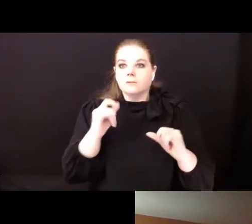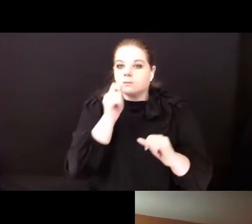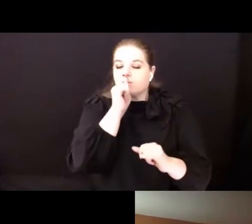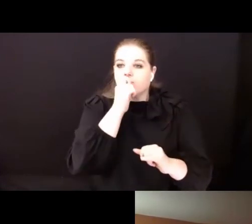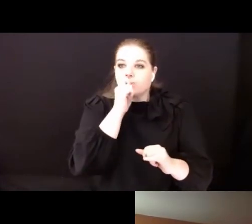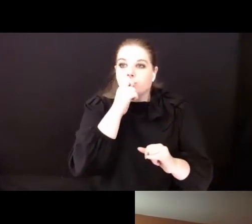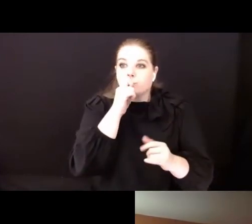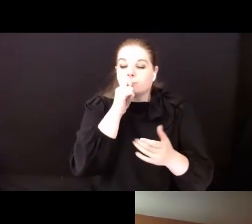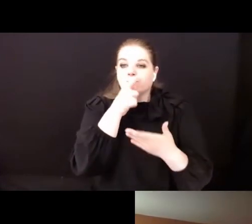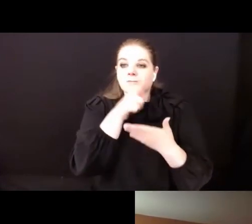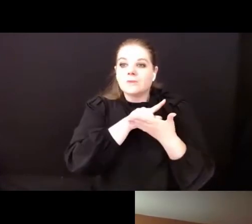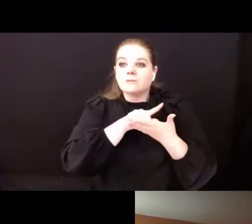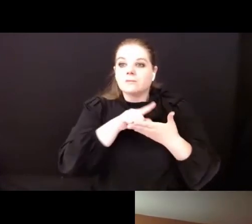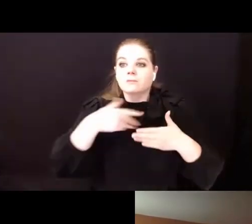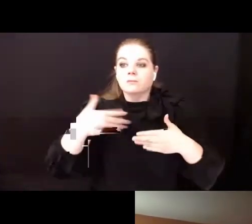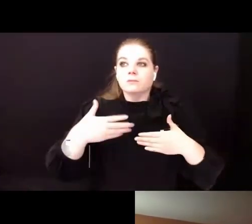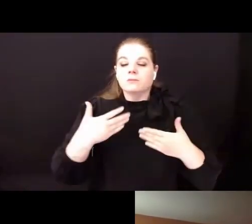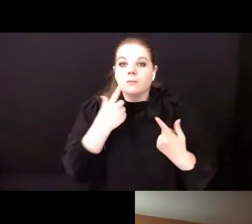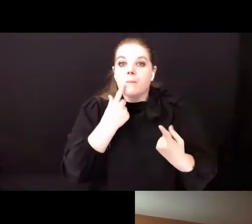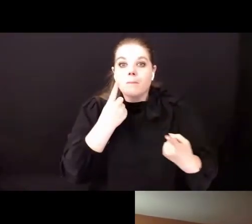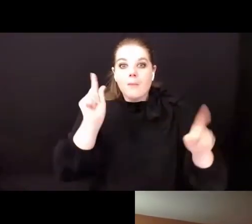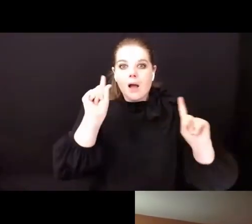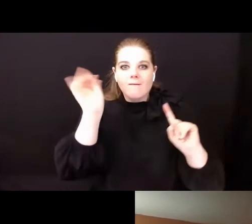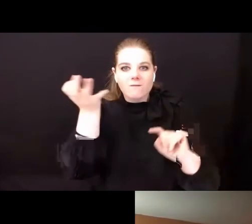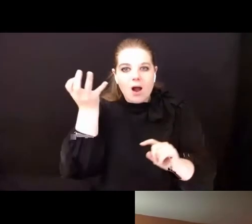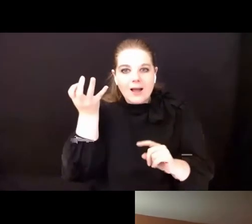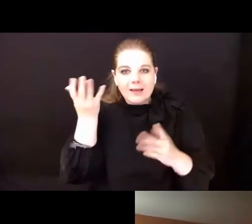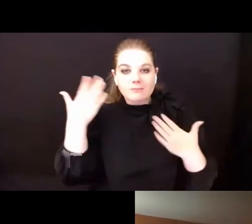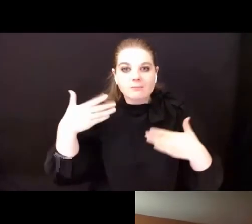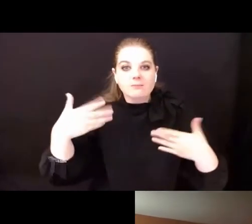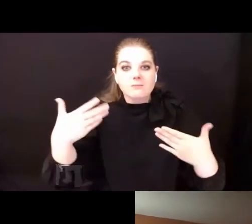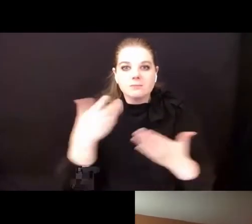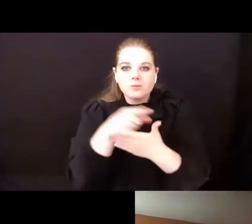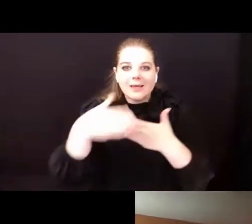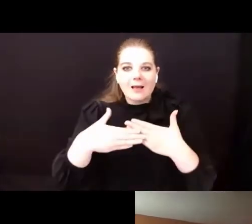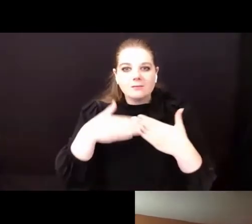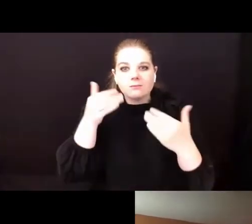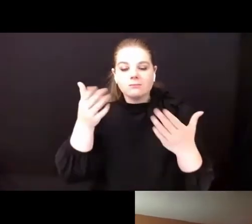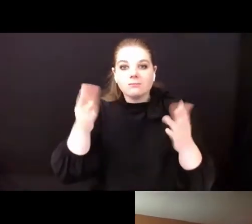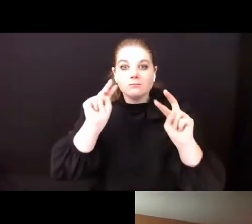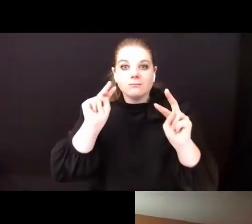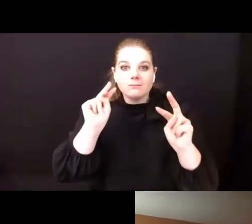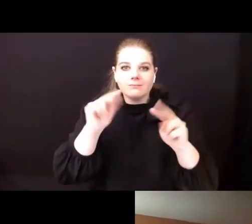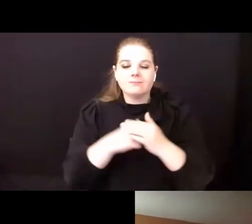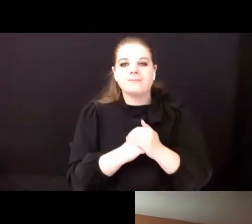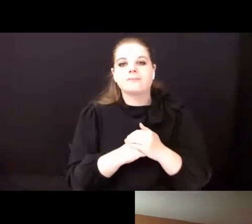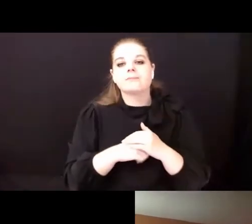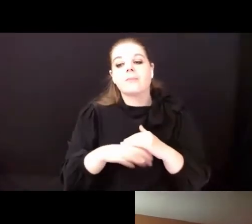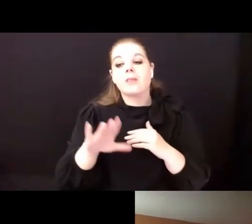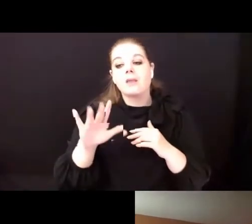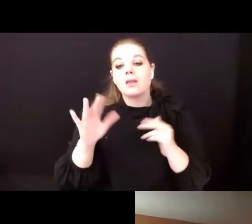finally Friday, will this week never end? And Joe, this